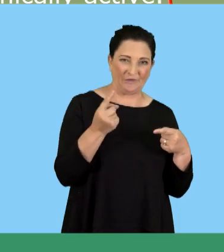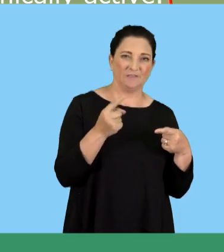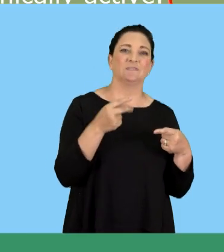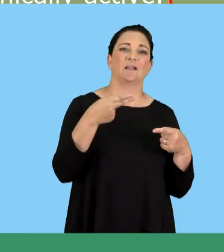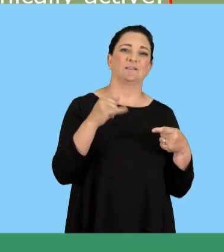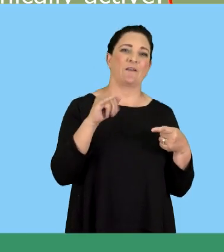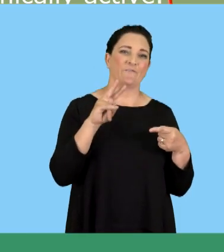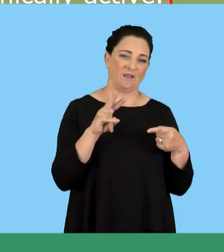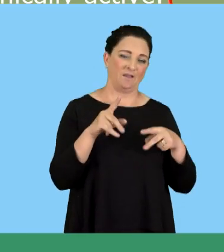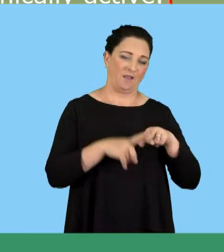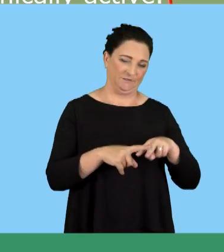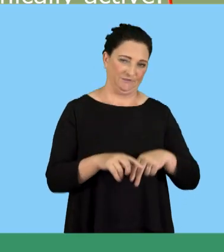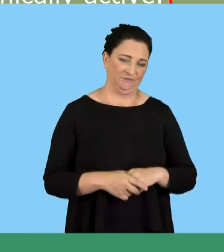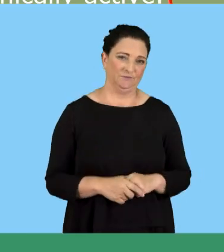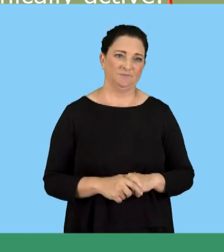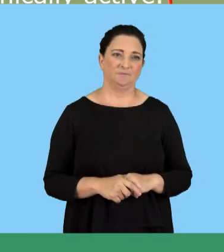AIDS.